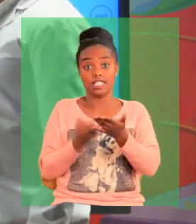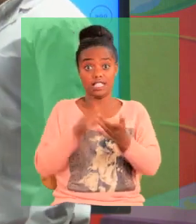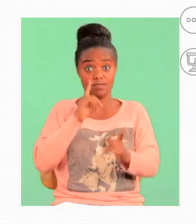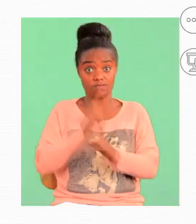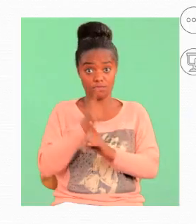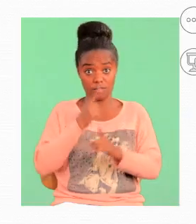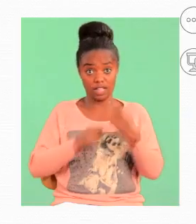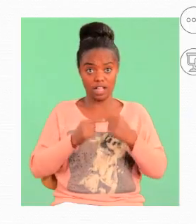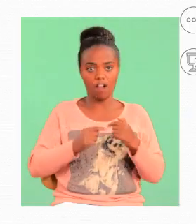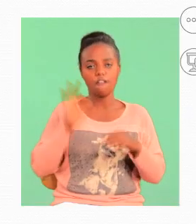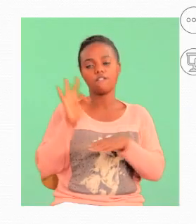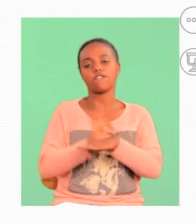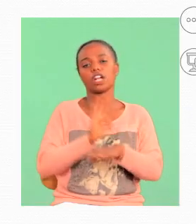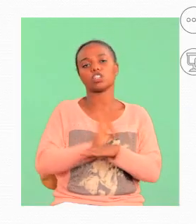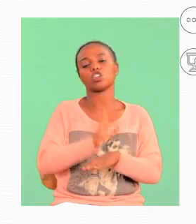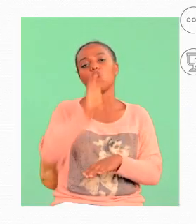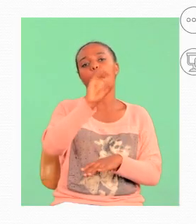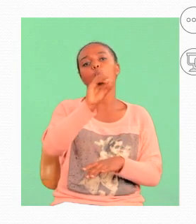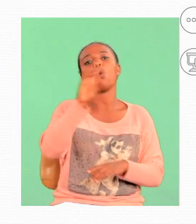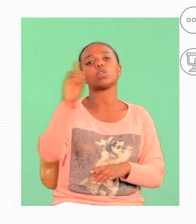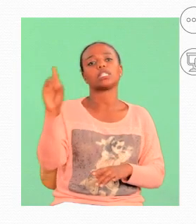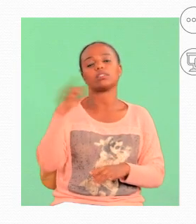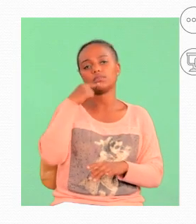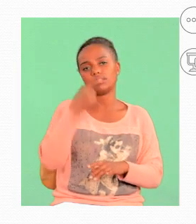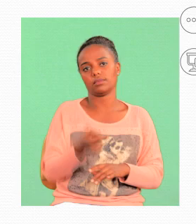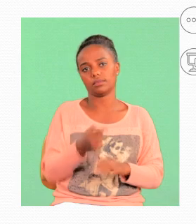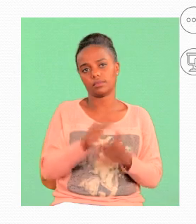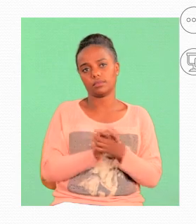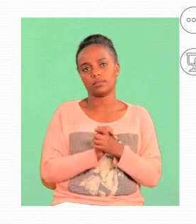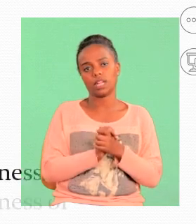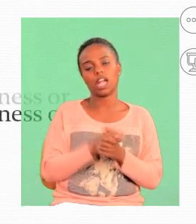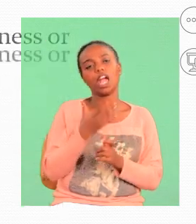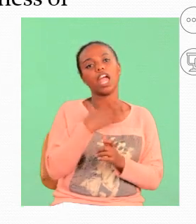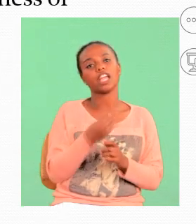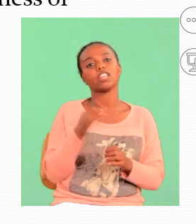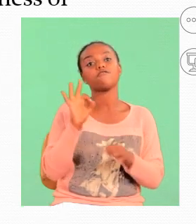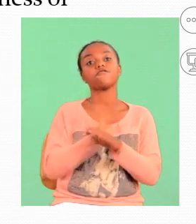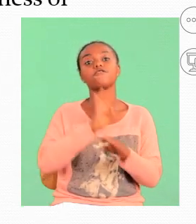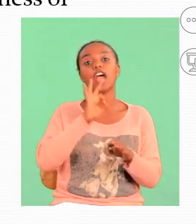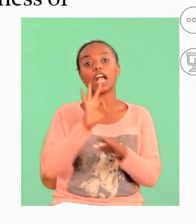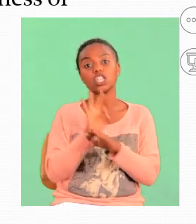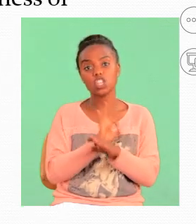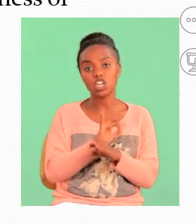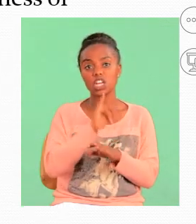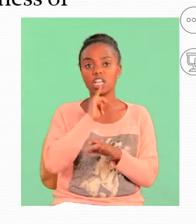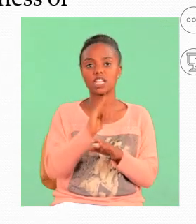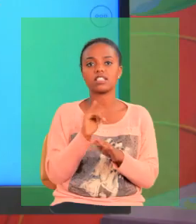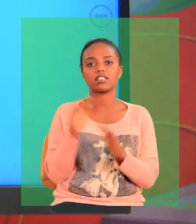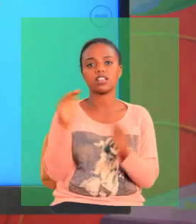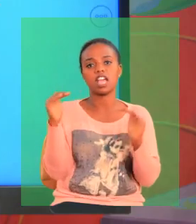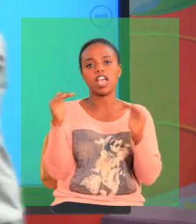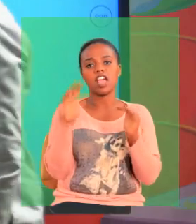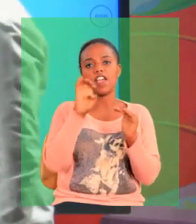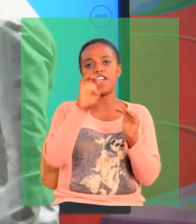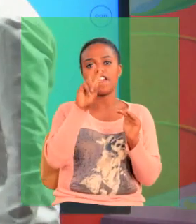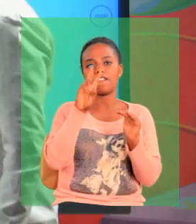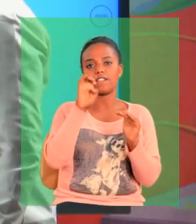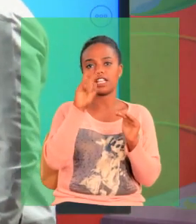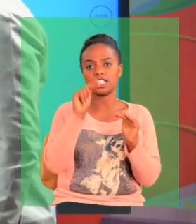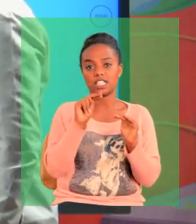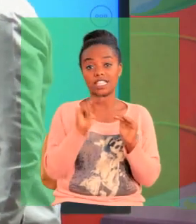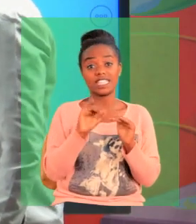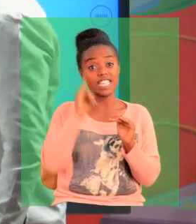this, the function will be odd. And a function is even if and only